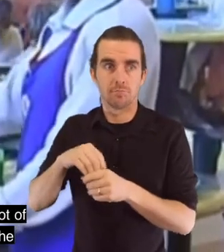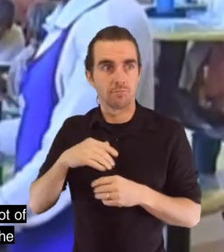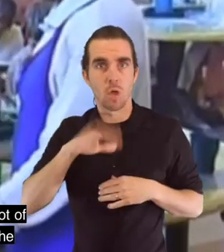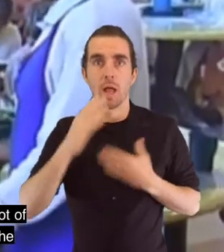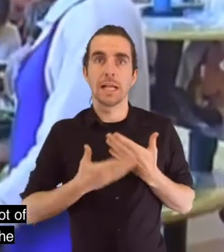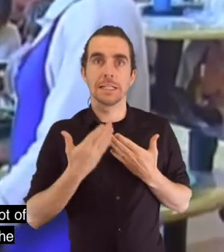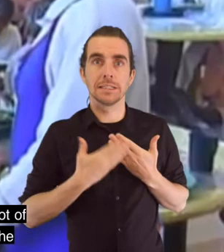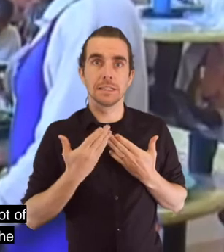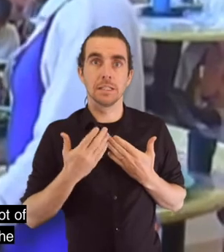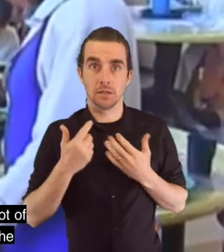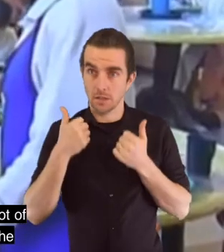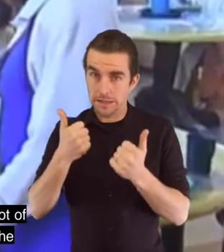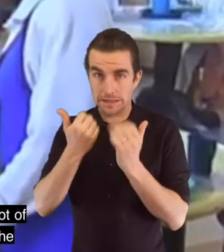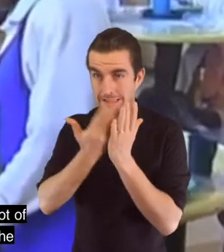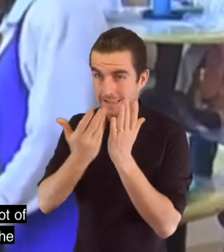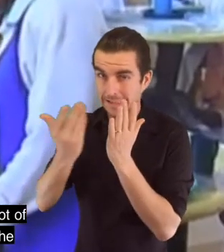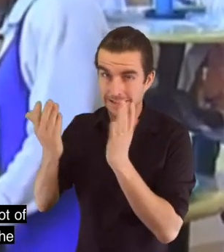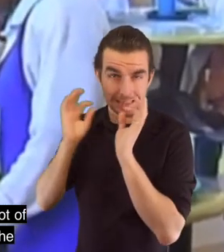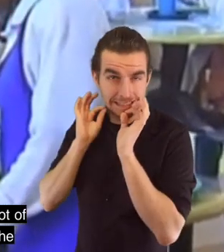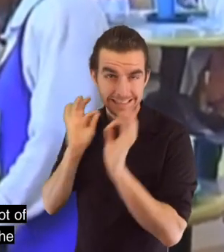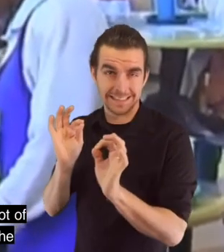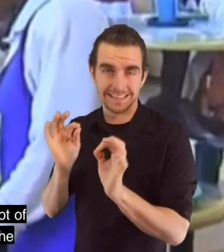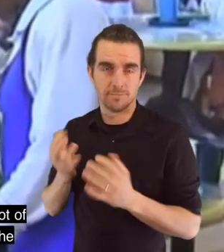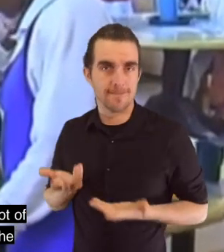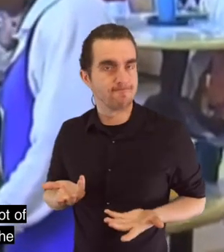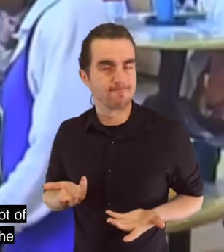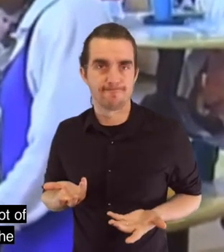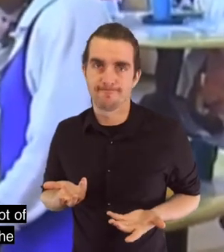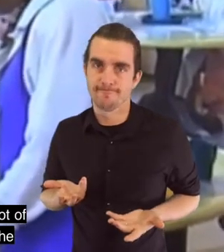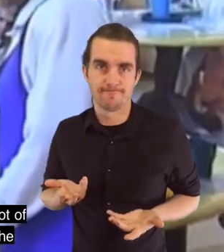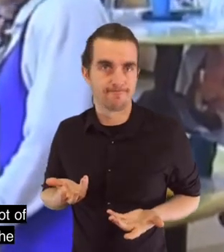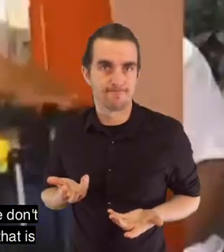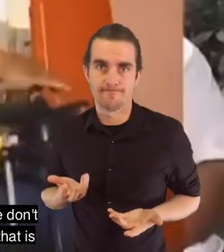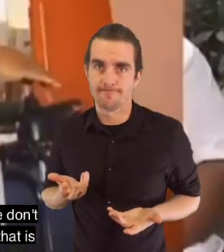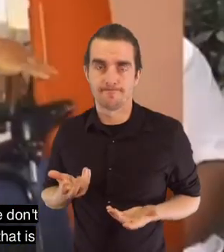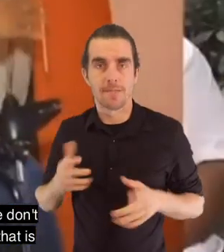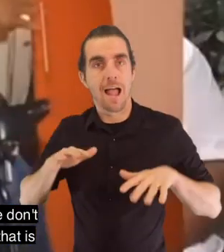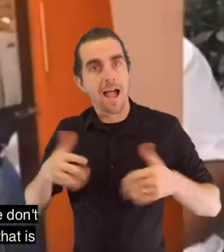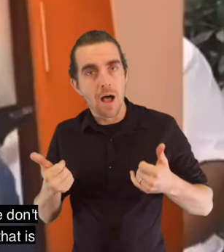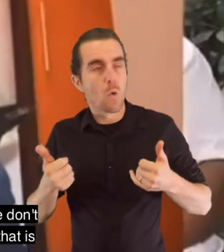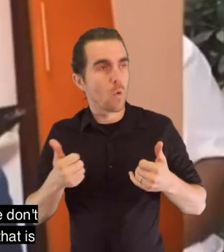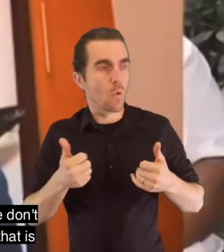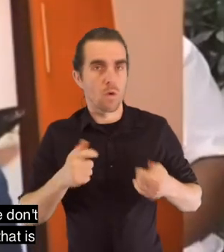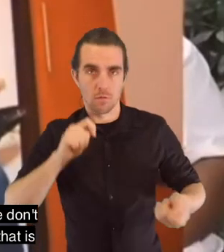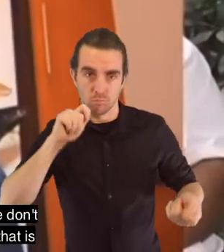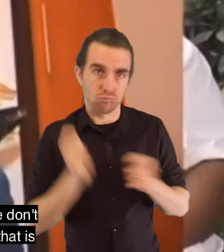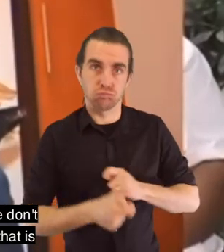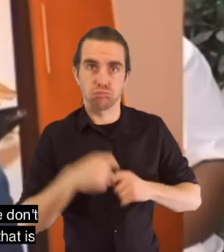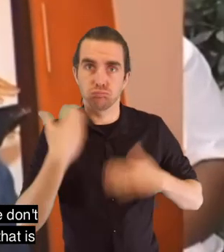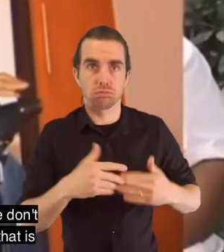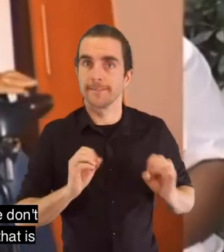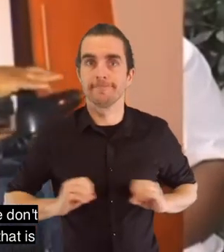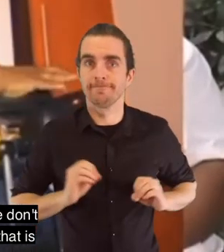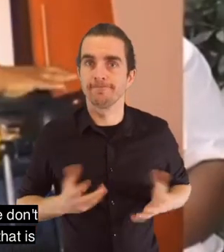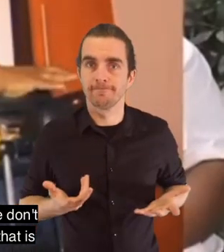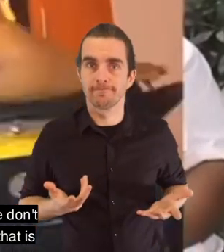life easier. A lot of them. Now, the problem is at the implementation level, and why we don't have